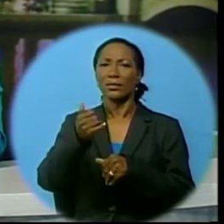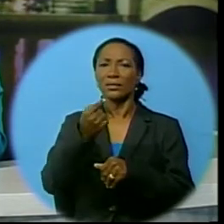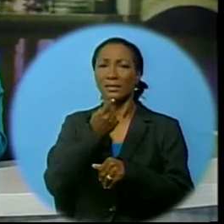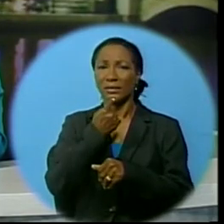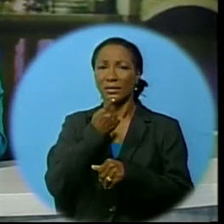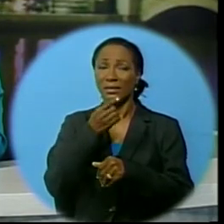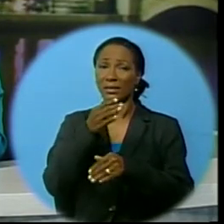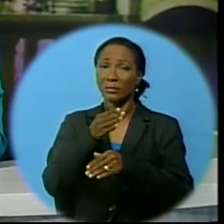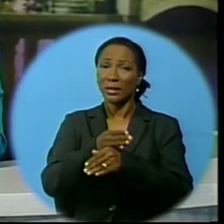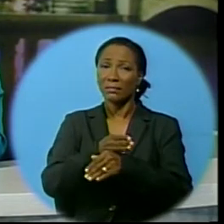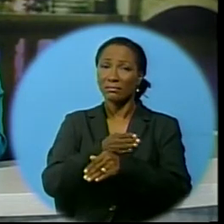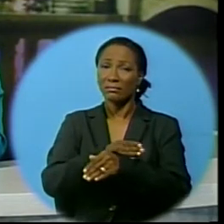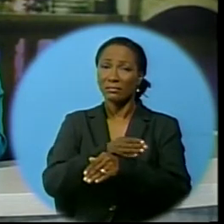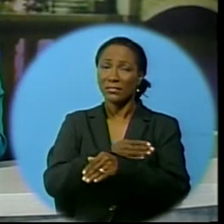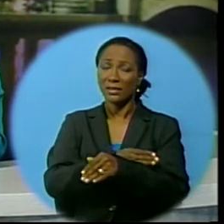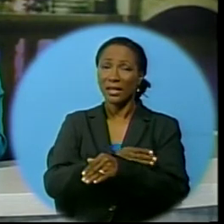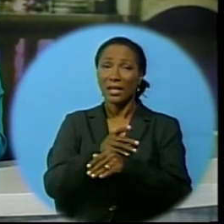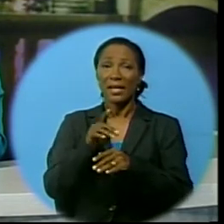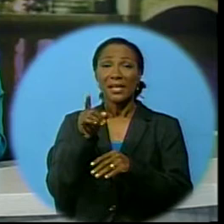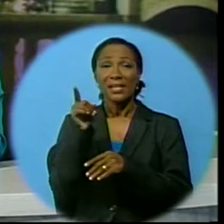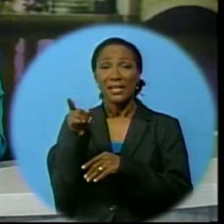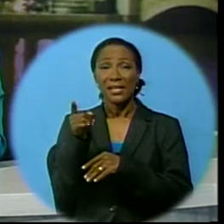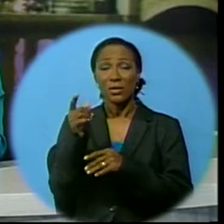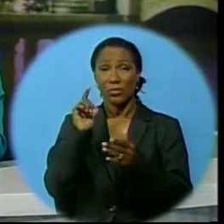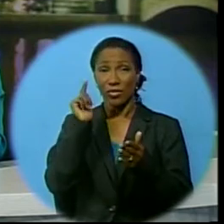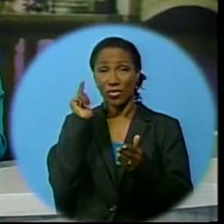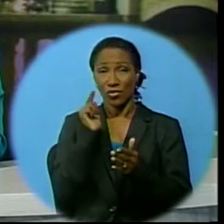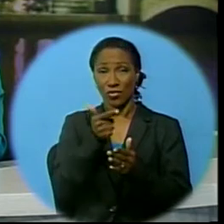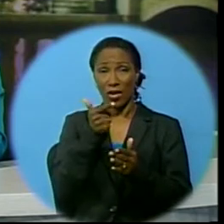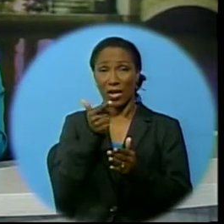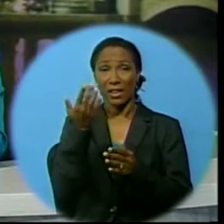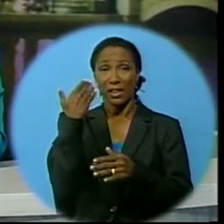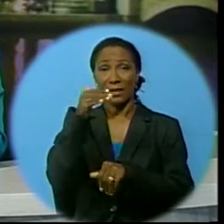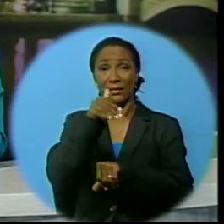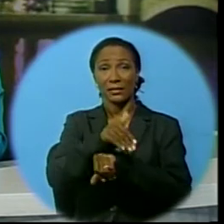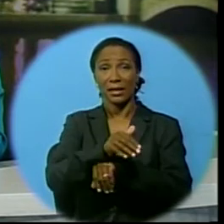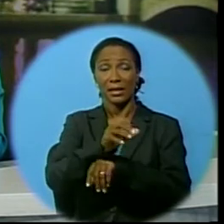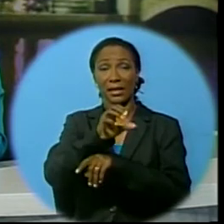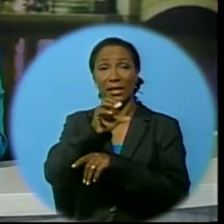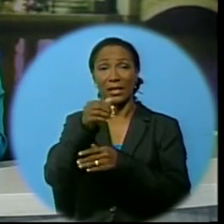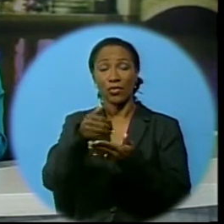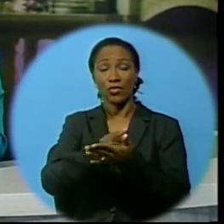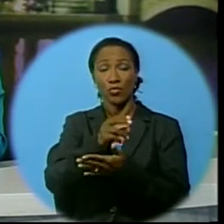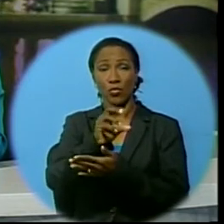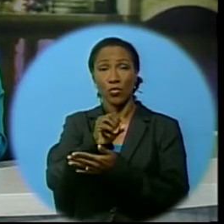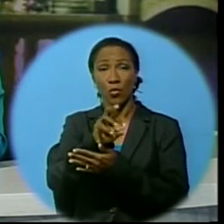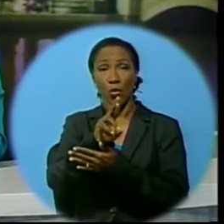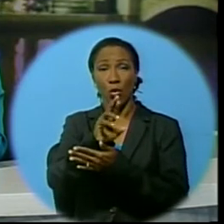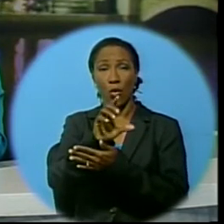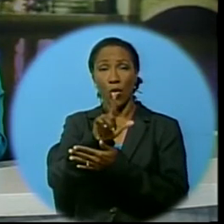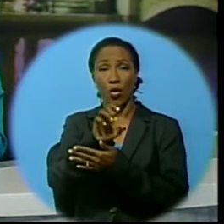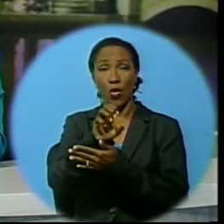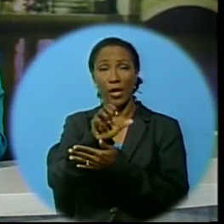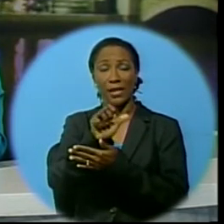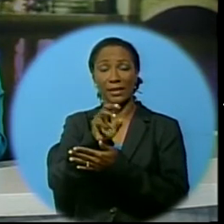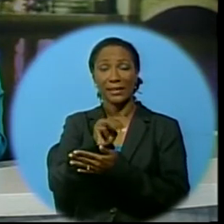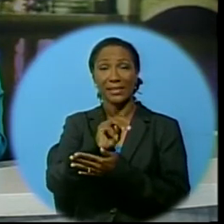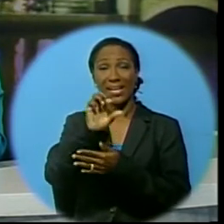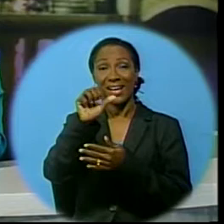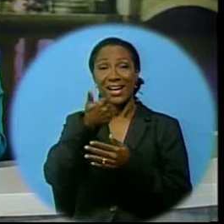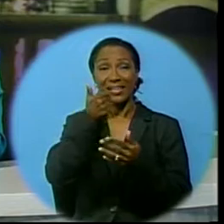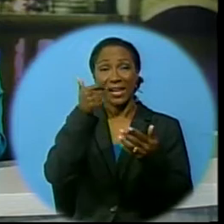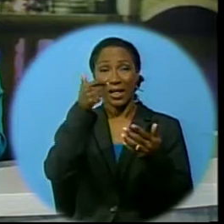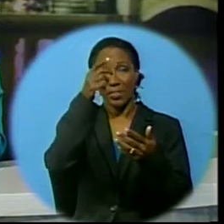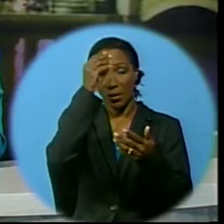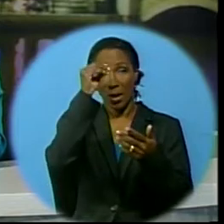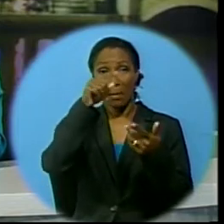tonight after being shot in New Orleans, St. Michael last night. He was one of 3 injured. Another man and a woman were